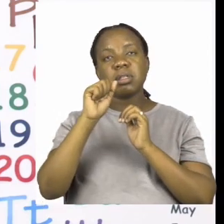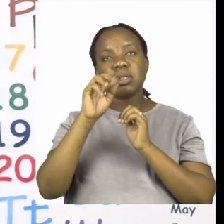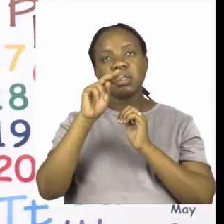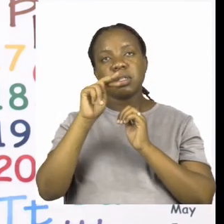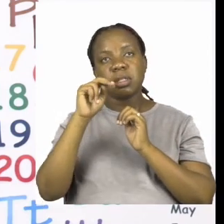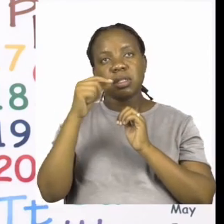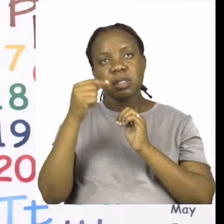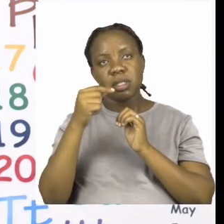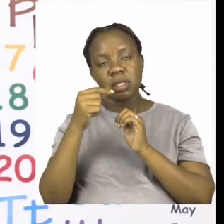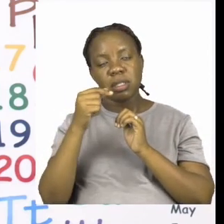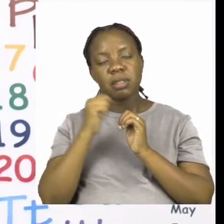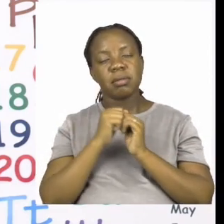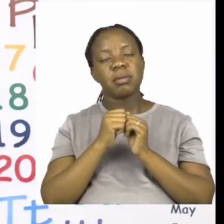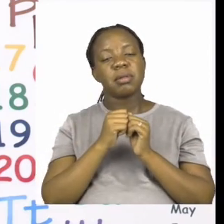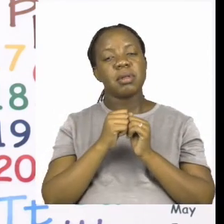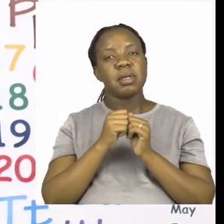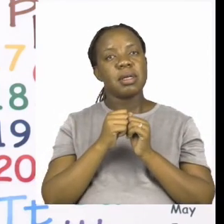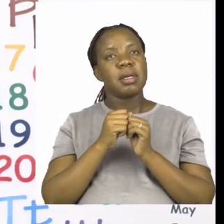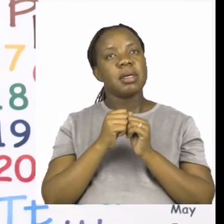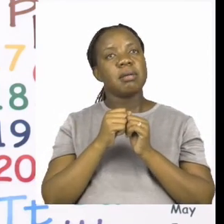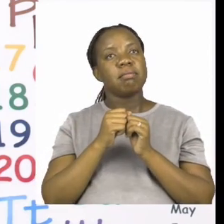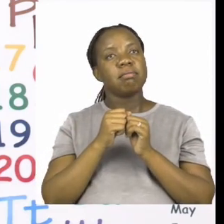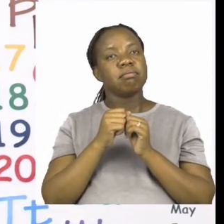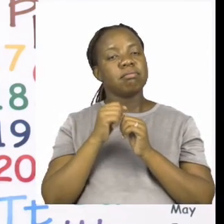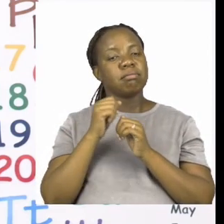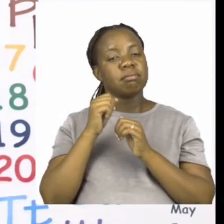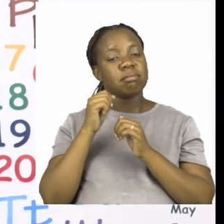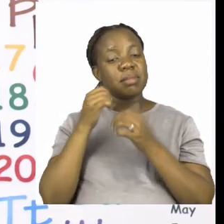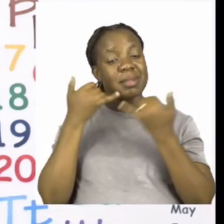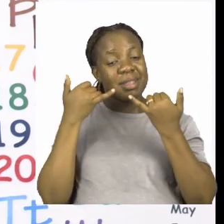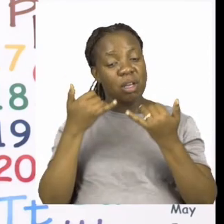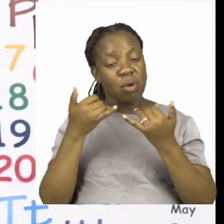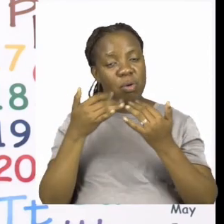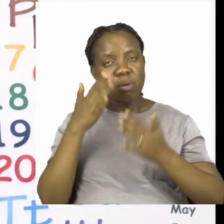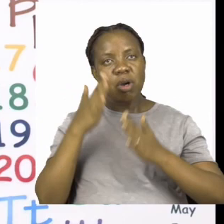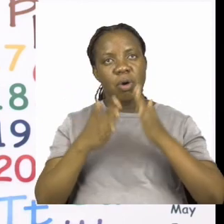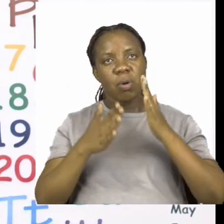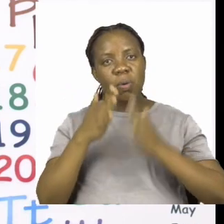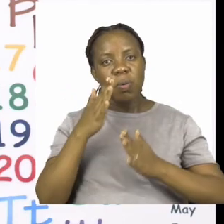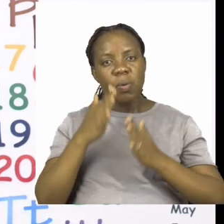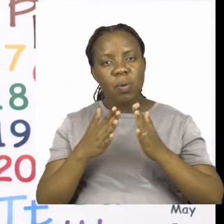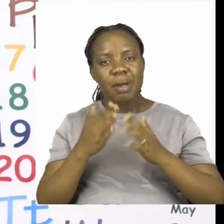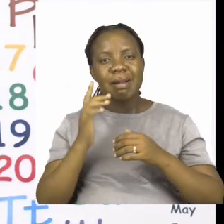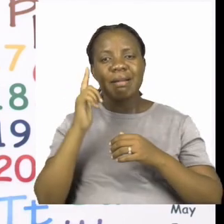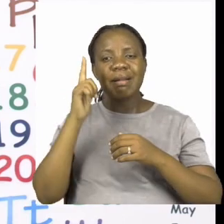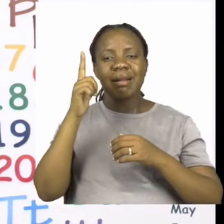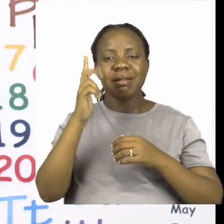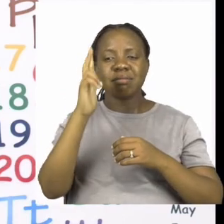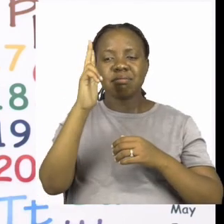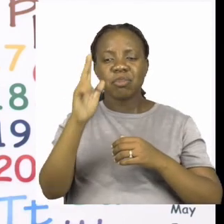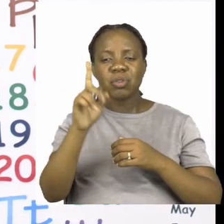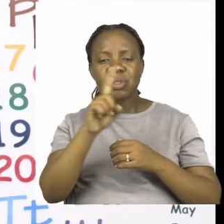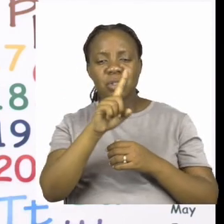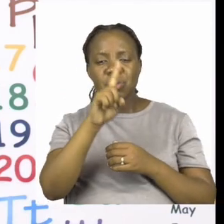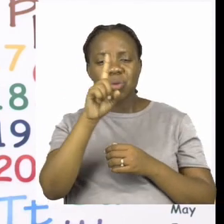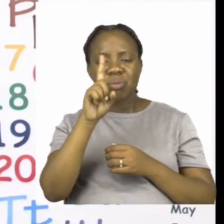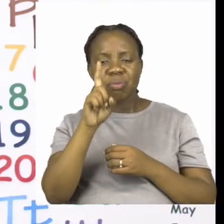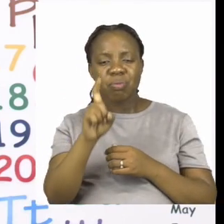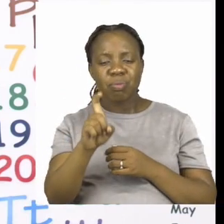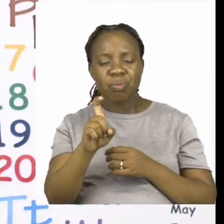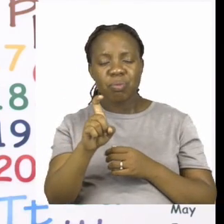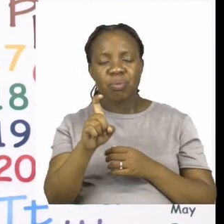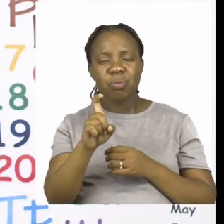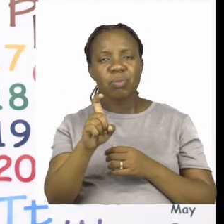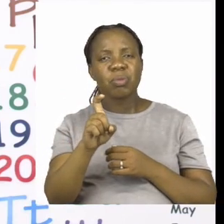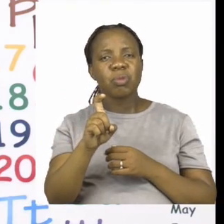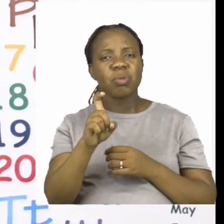you can find a picture of children singing, and then you match that picture